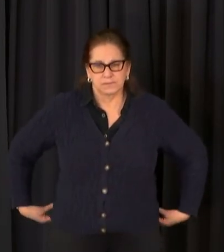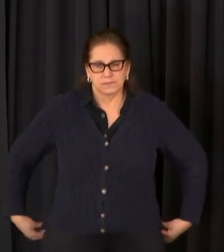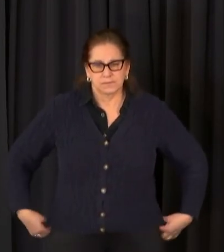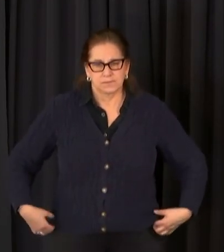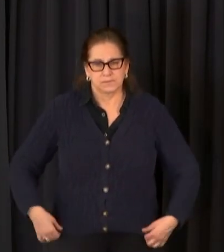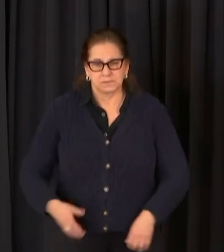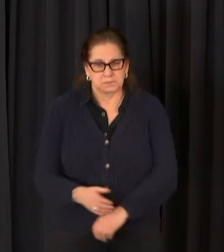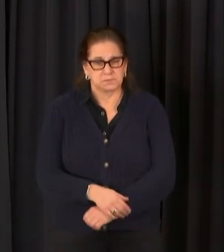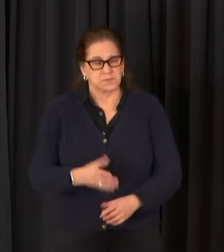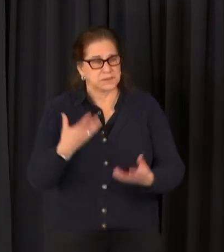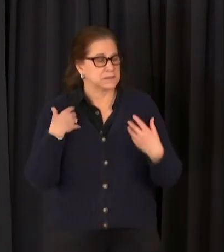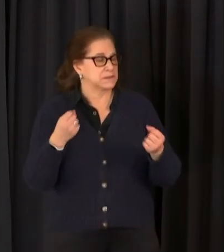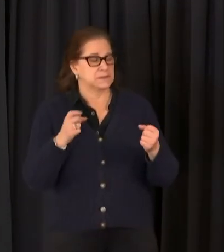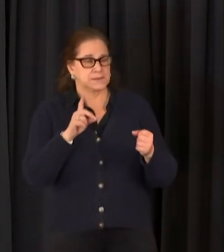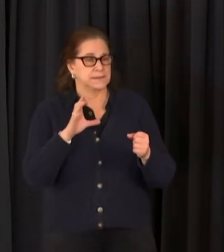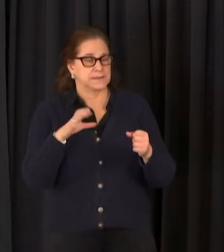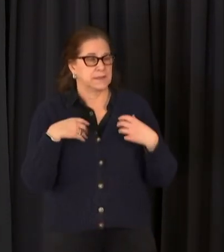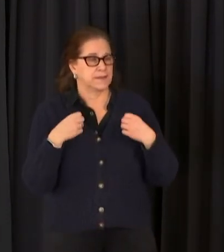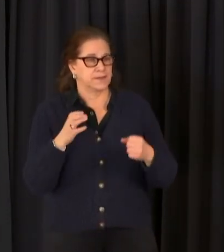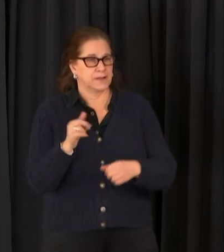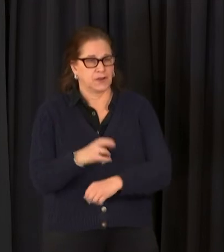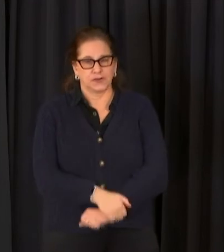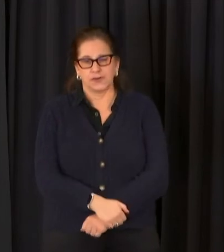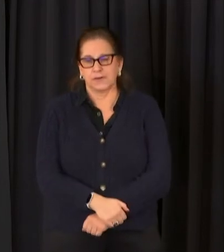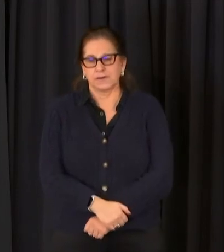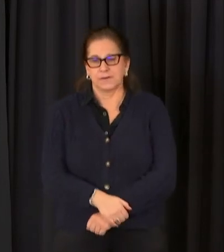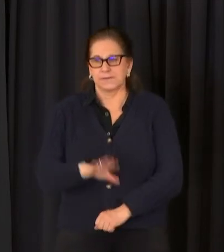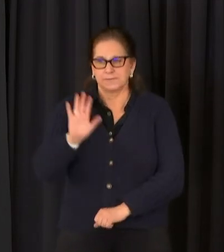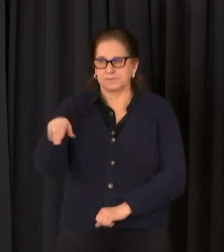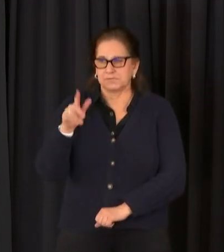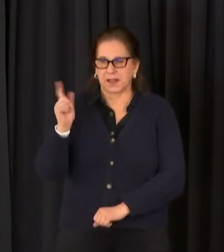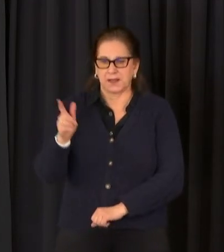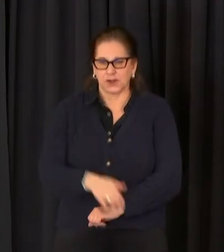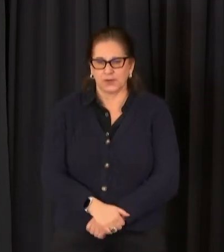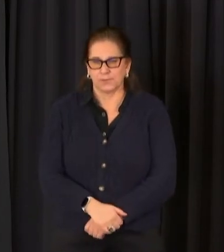just the DC Healthcare Alliance? Okay, I'm not can I sure. get back to you on that one? Yeah. Okay.